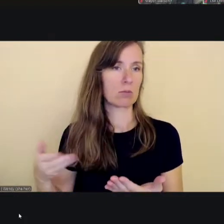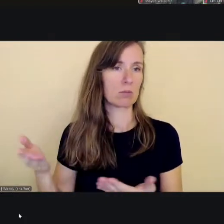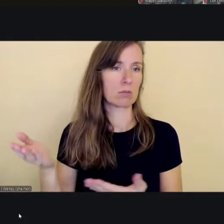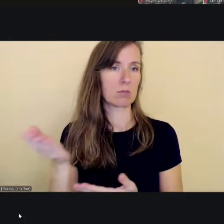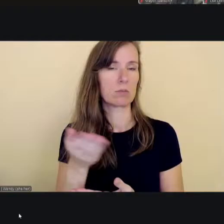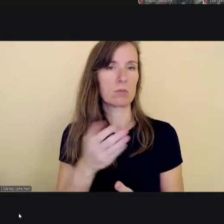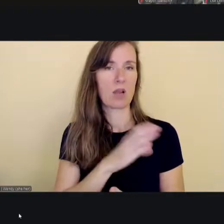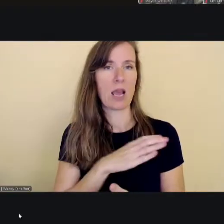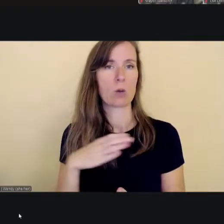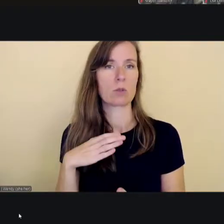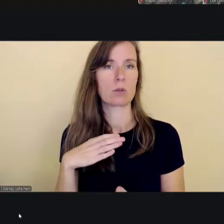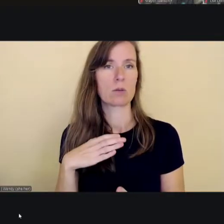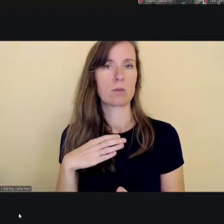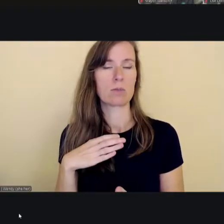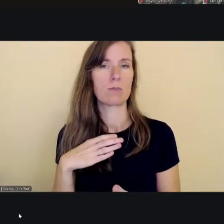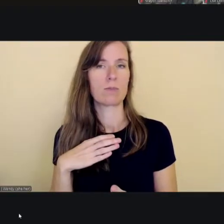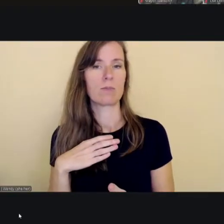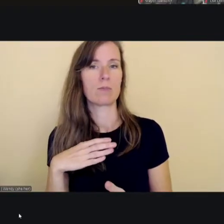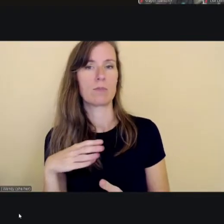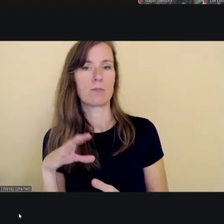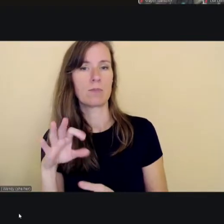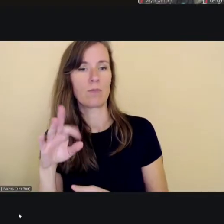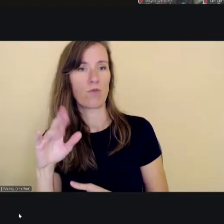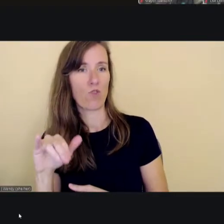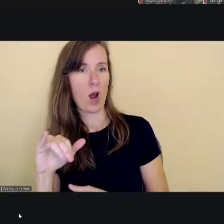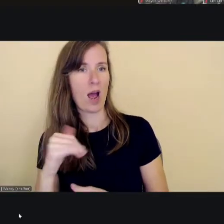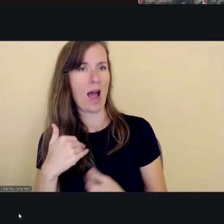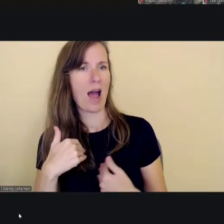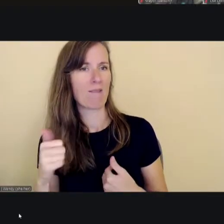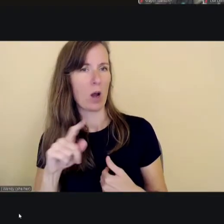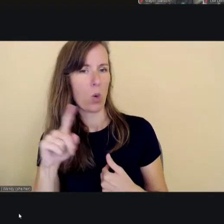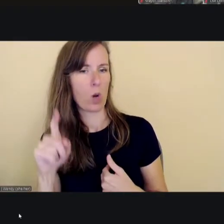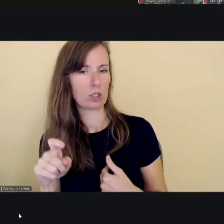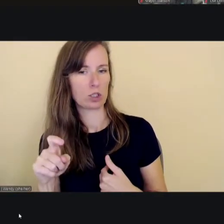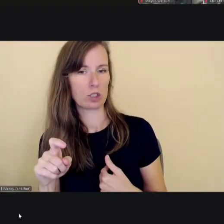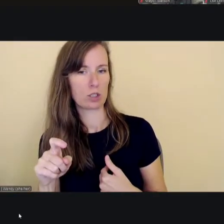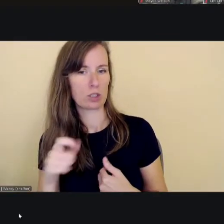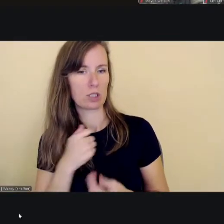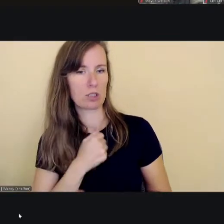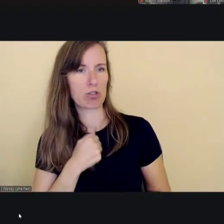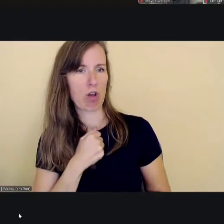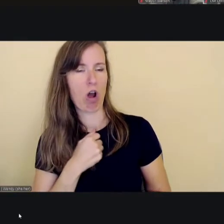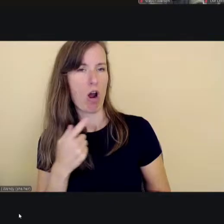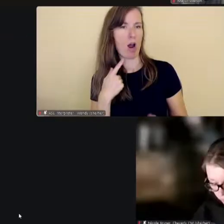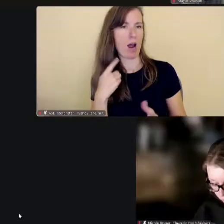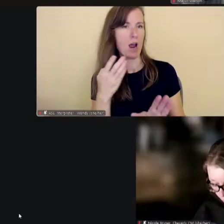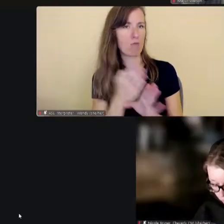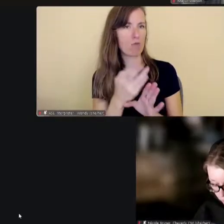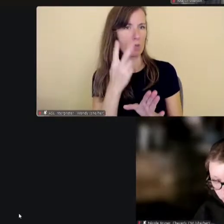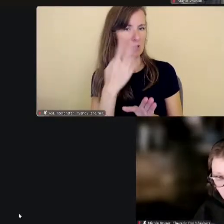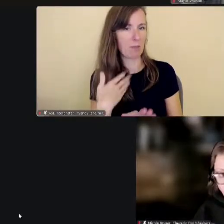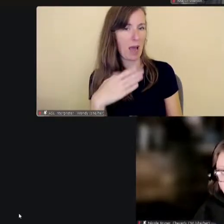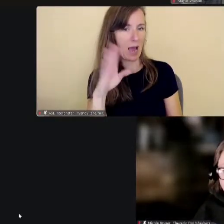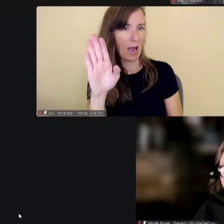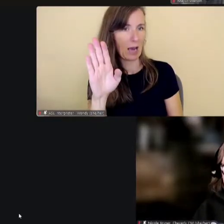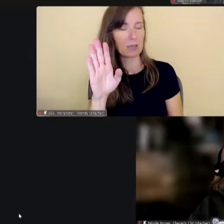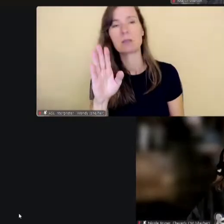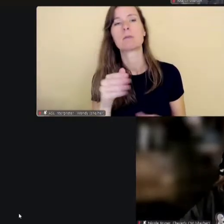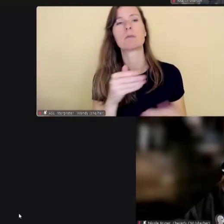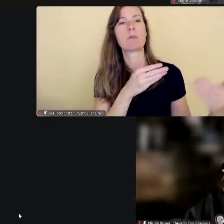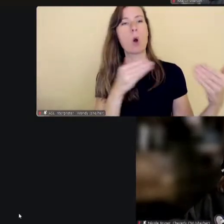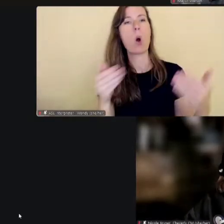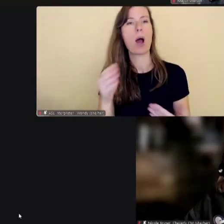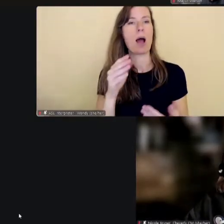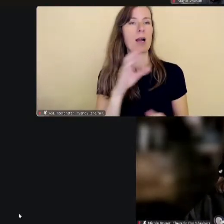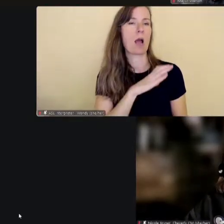I have a question of and I'm sorry to interrupt. I don't know if you'll see my hand. Go ahead, Councilmember Fry. Okay, could I get a